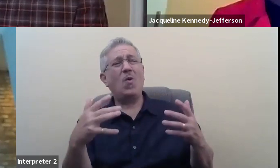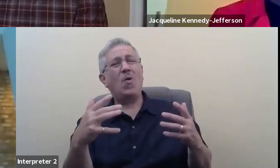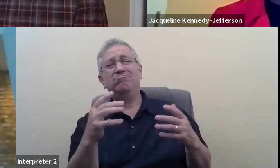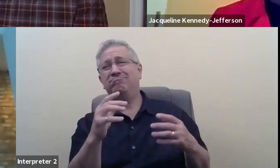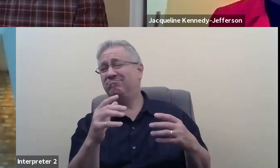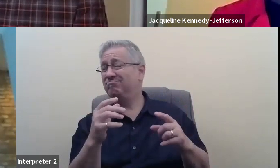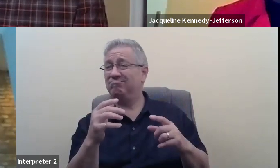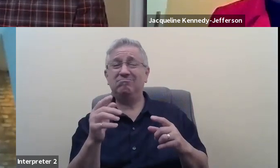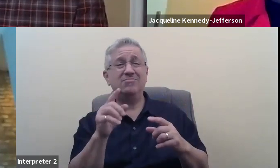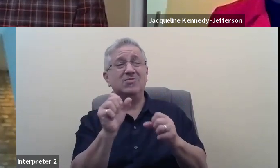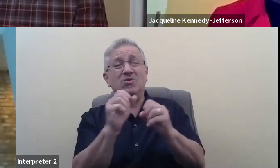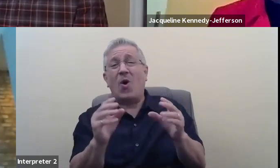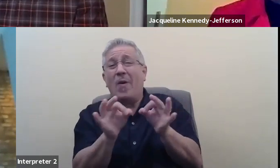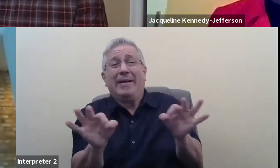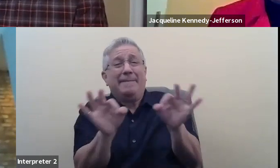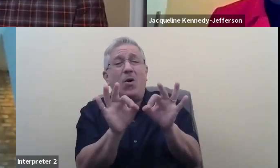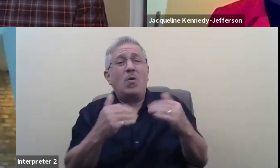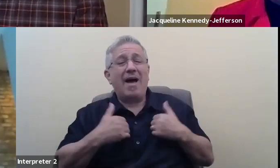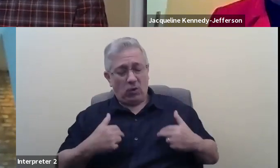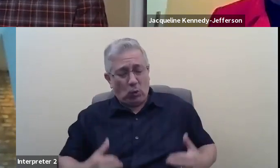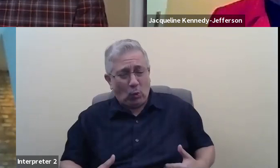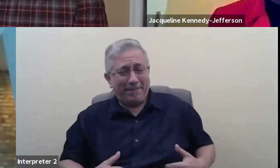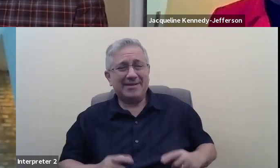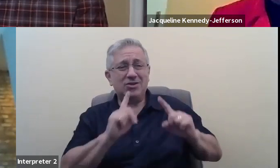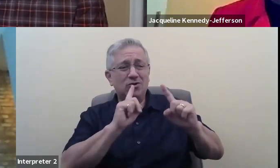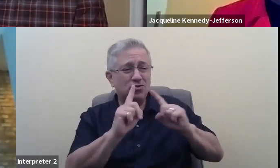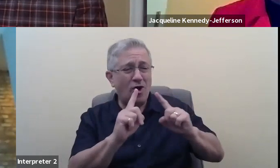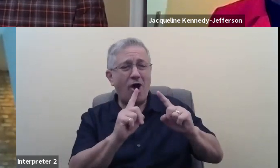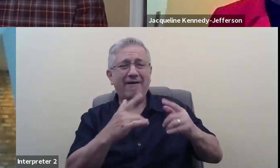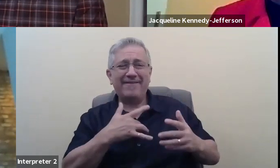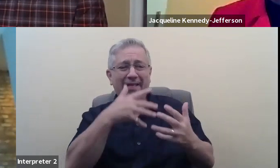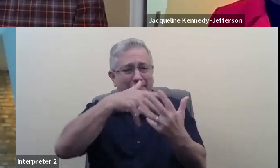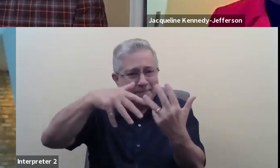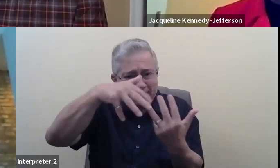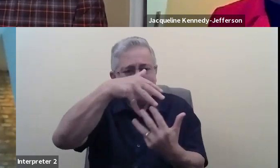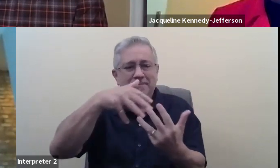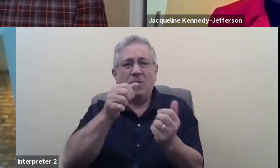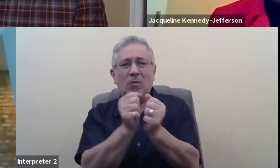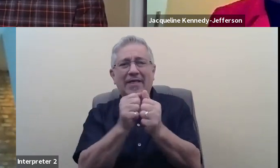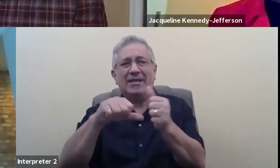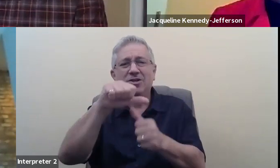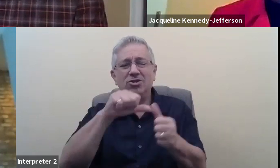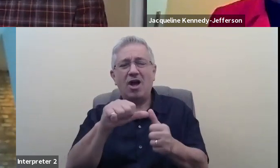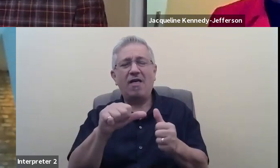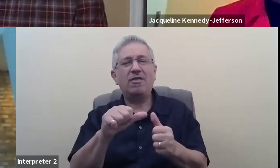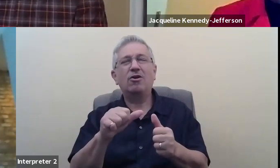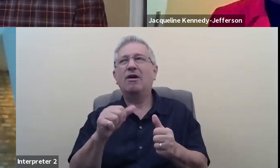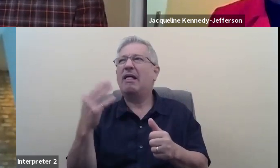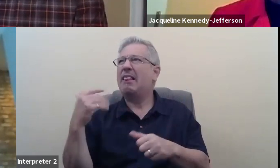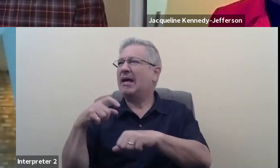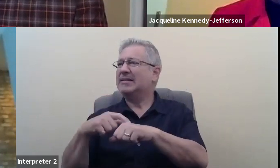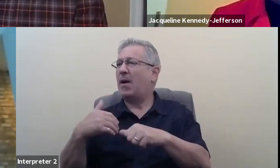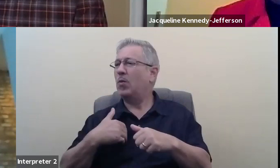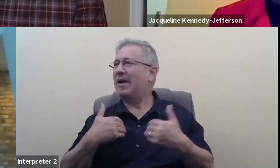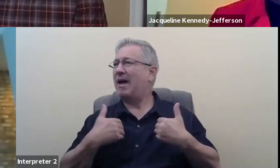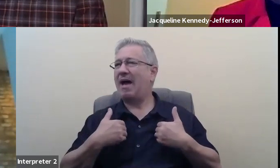are missing that at this time. And so when last week we hosted an event, and sort of